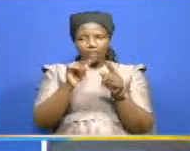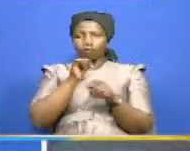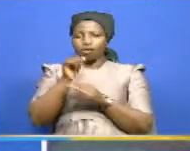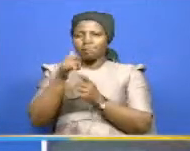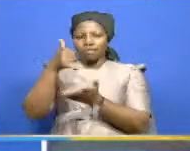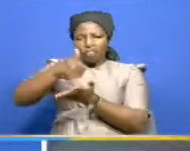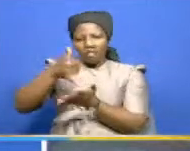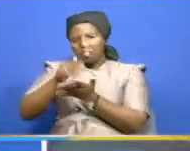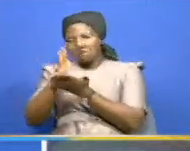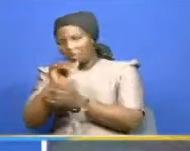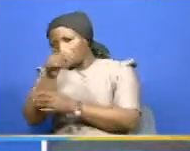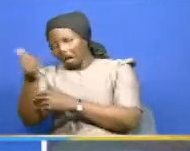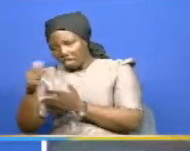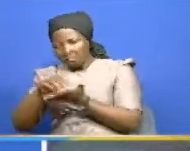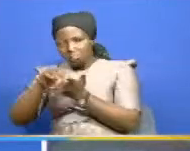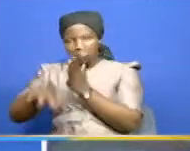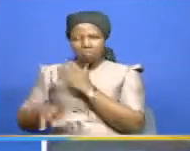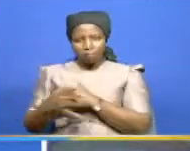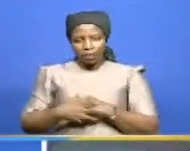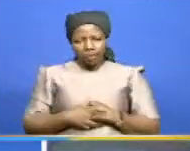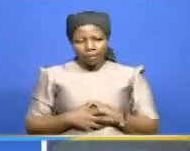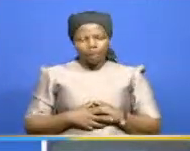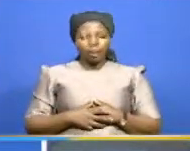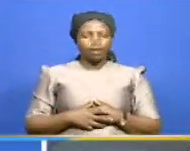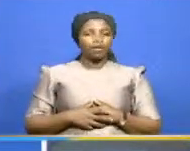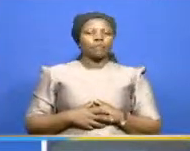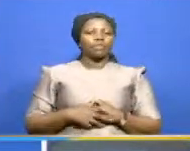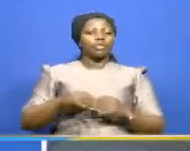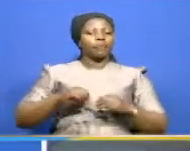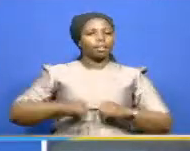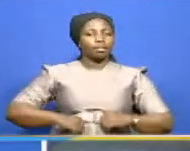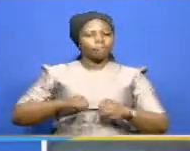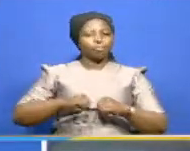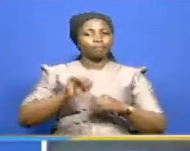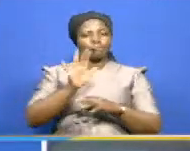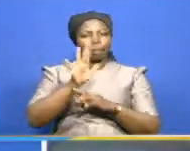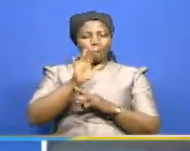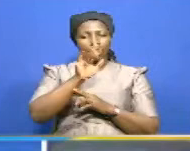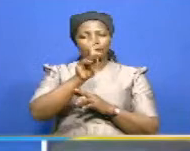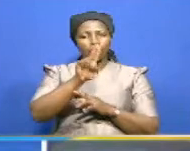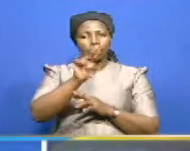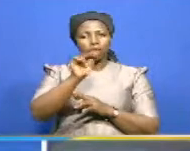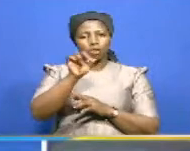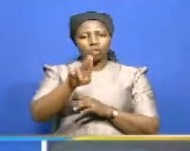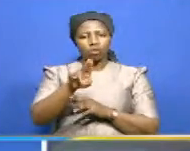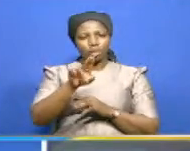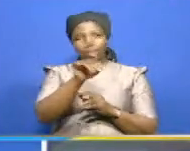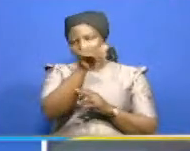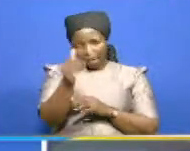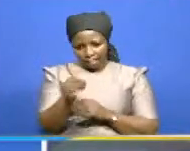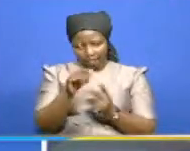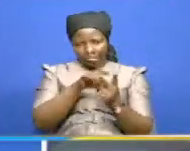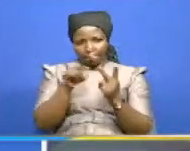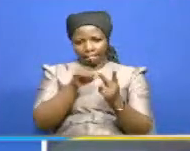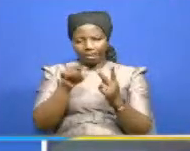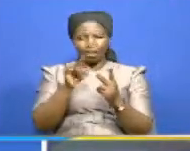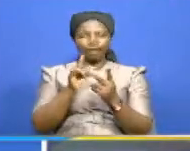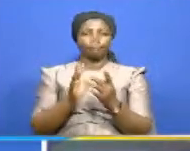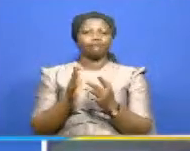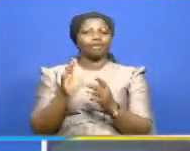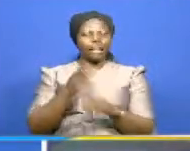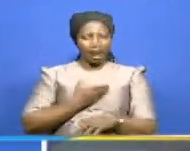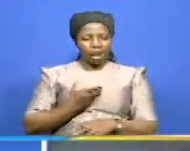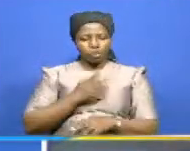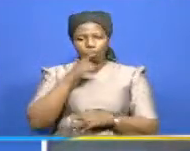its patron, Captain Kungu Muigai, and the chairperson, Faris Rutere. The council, which met the Deputy President William Ruto at